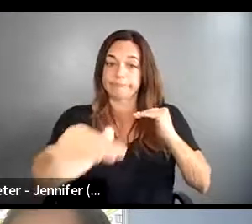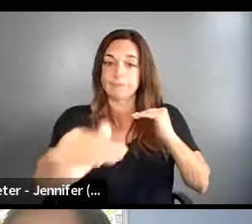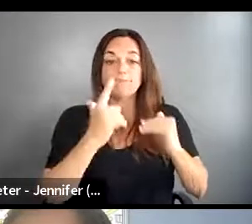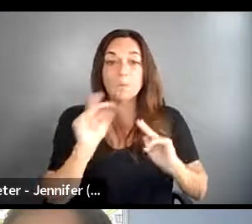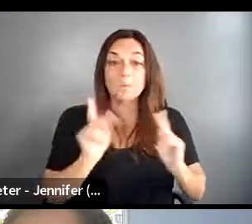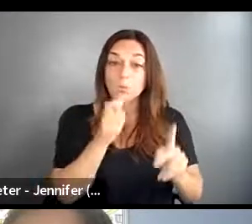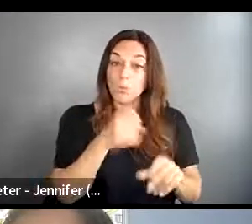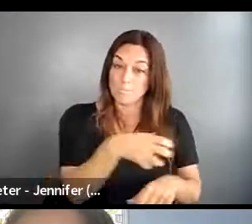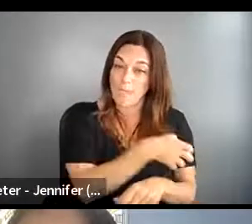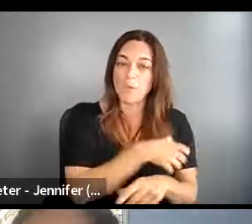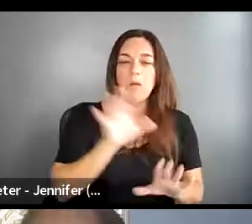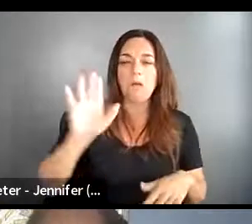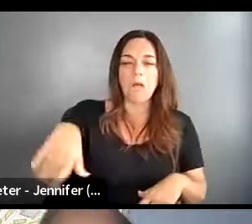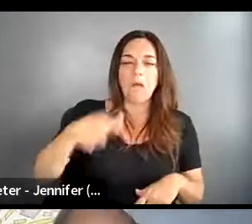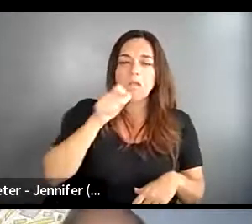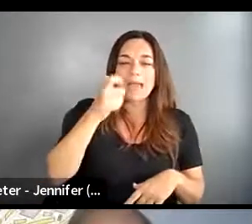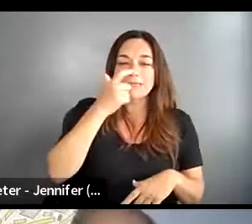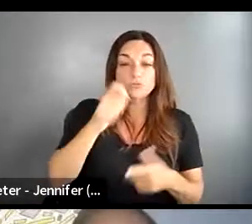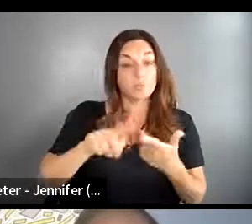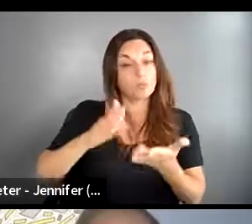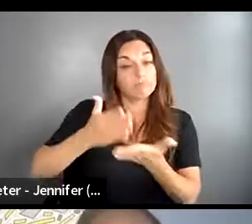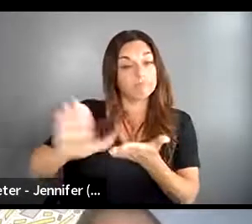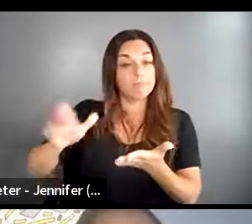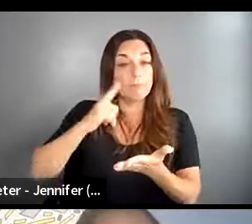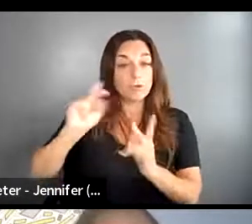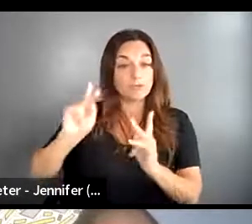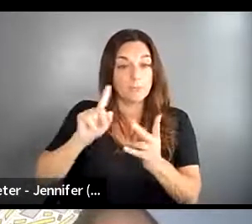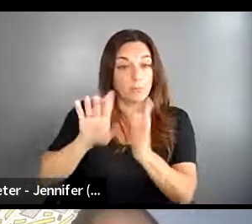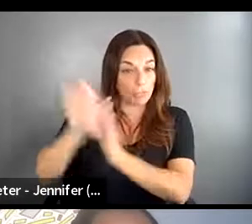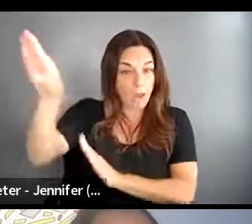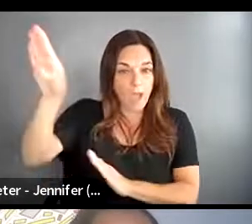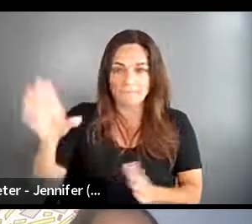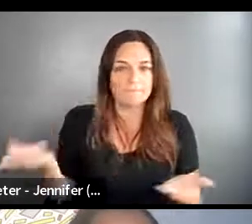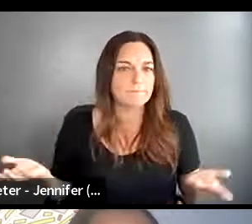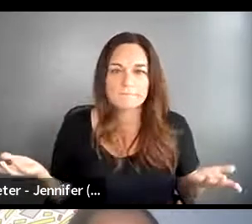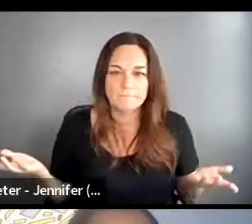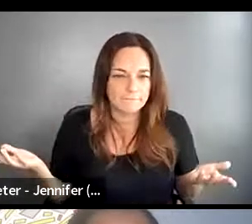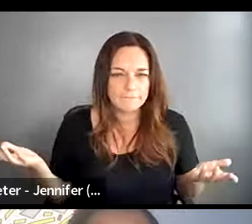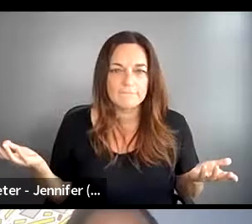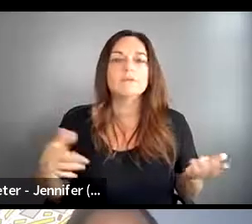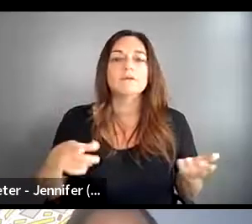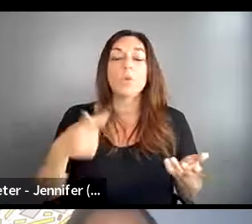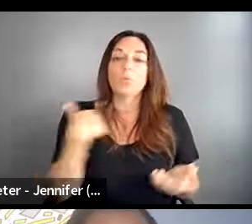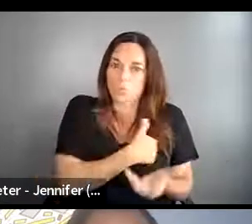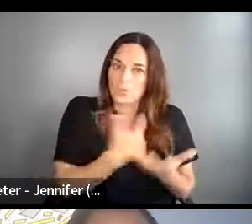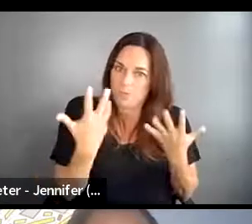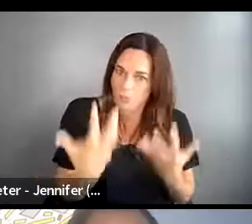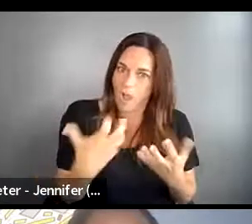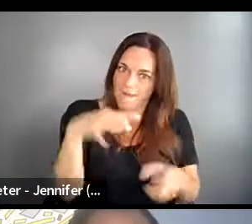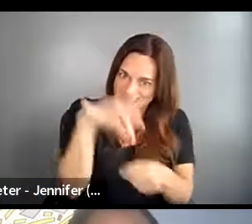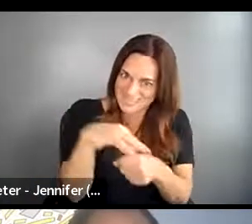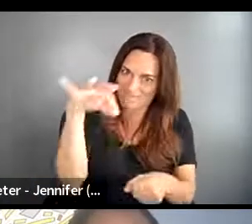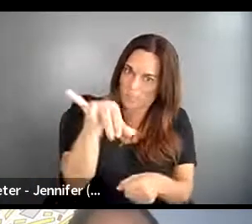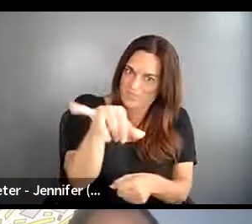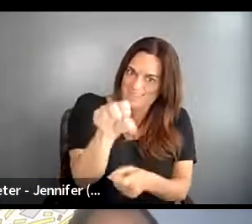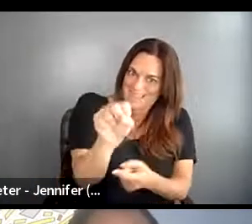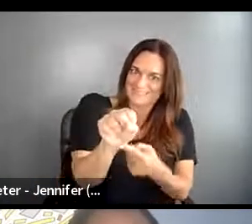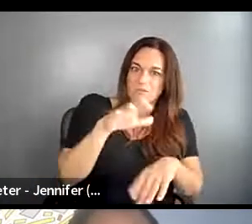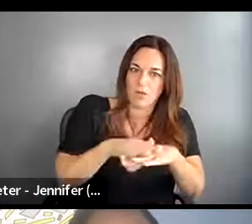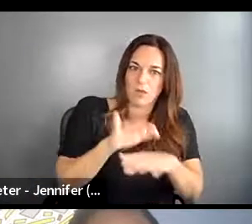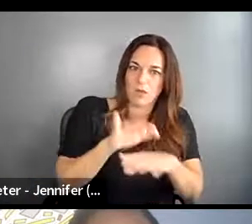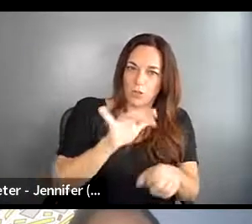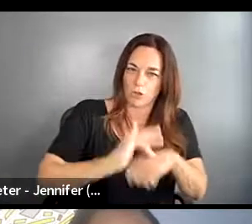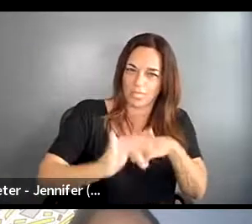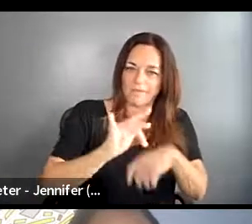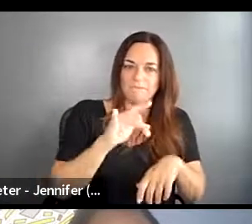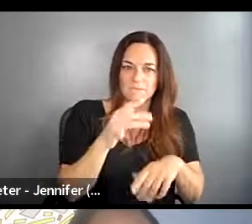that are not interested in letting marginalized people thrive. So we want to vote yes on early voting, and Smart Justice will be